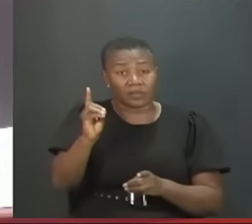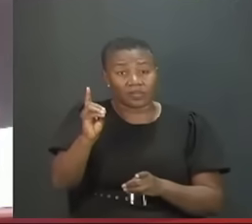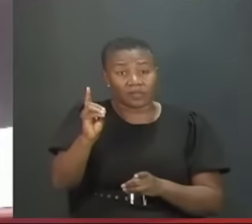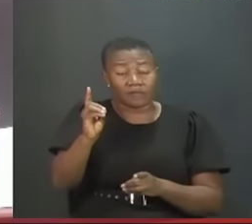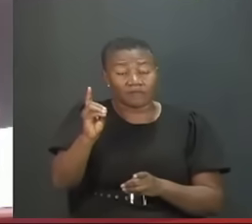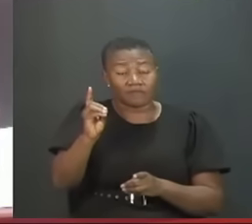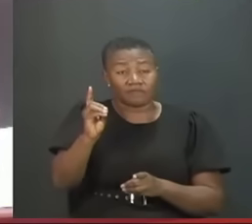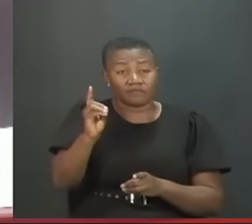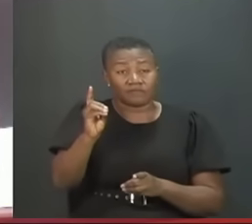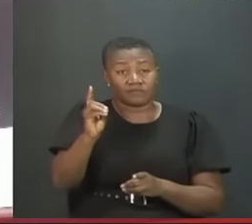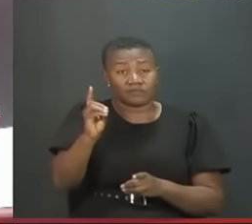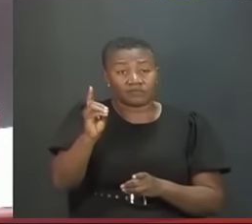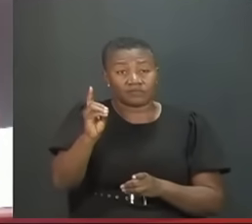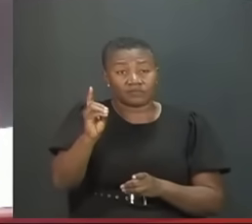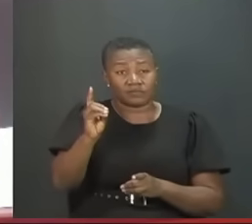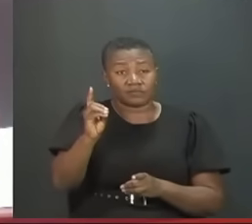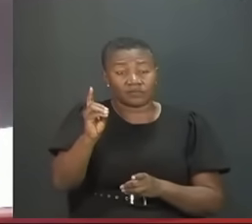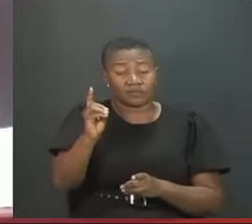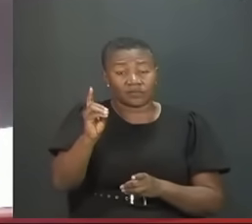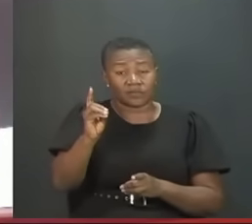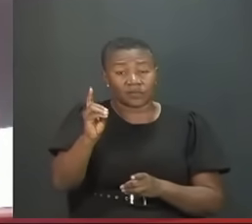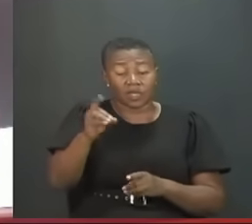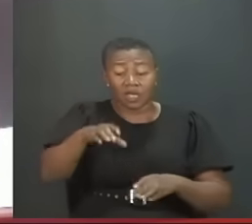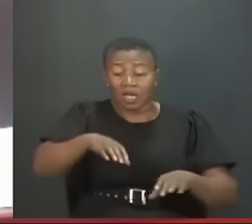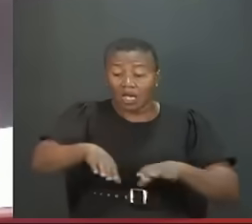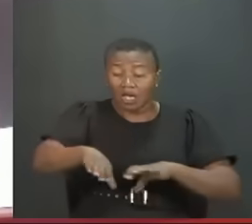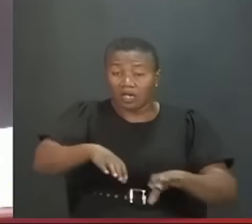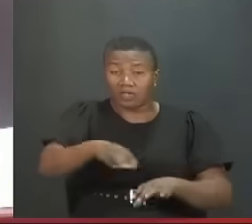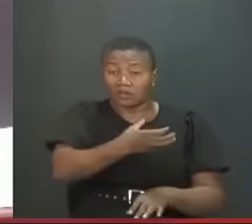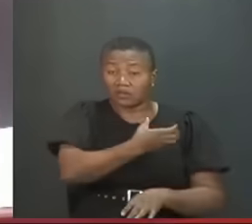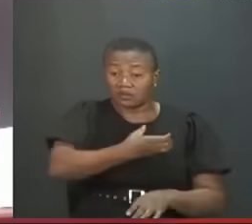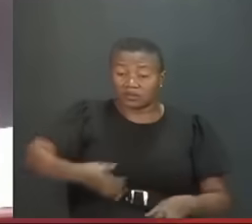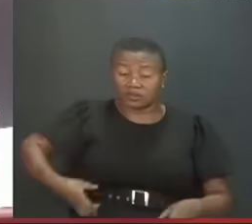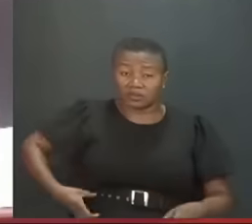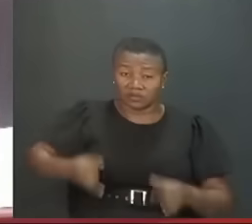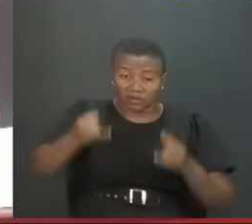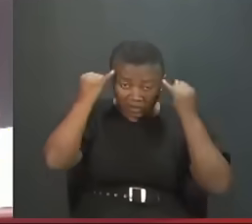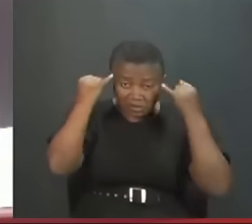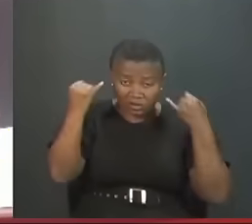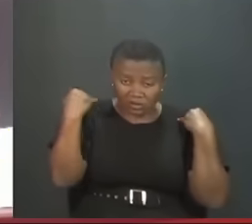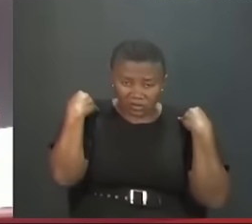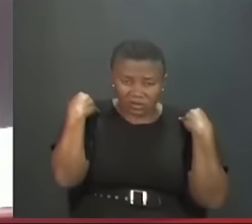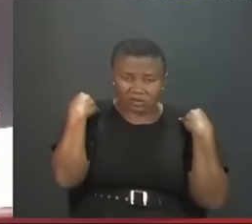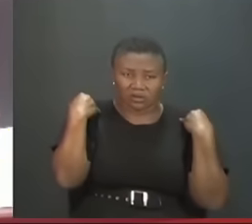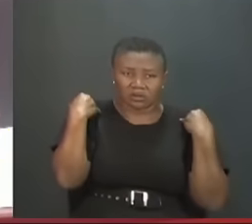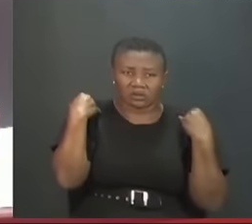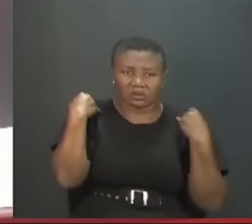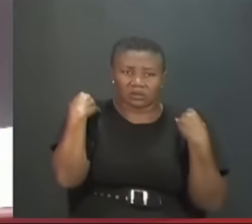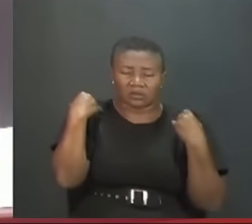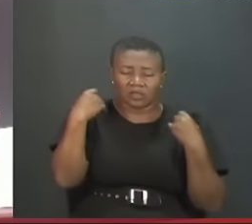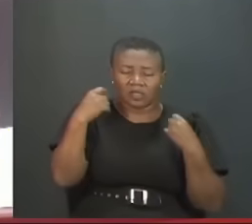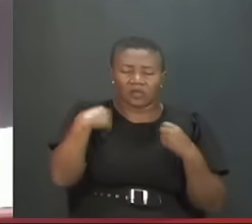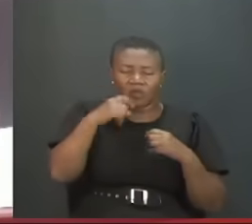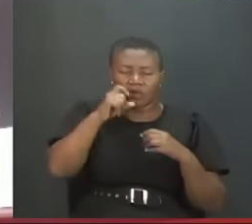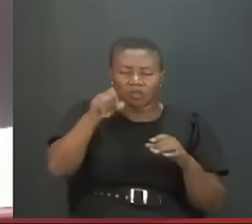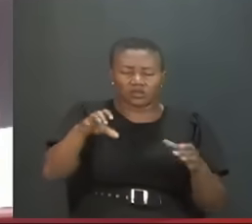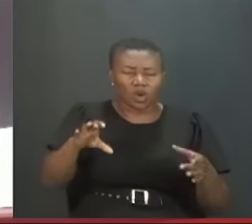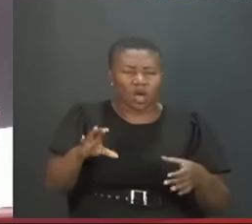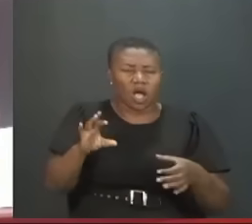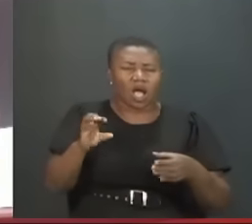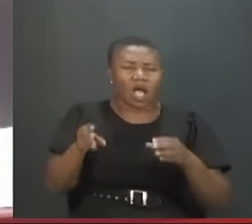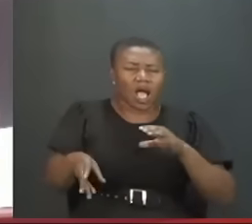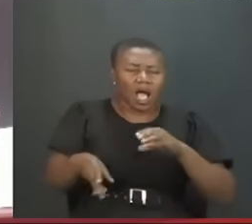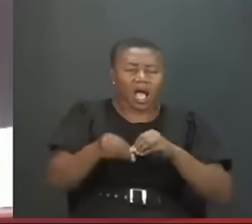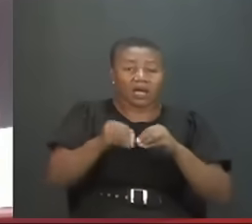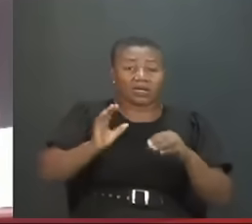the acting Chief Justice to quickly empanel the court. It must be our collective voice to